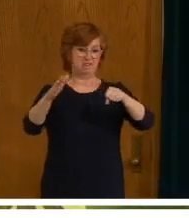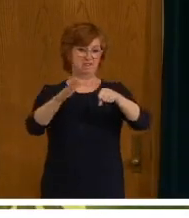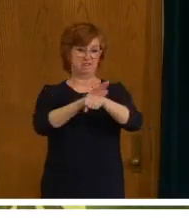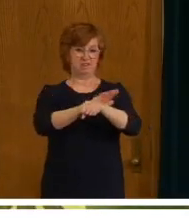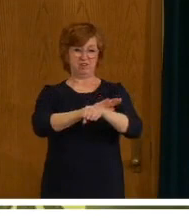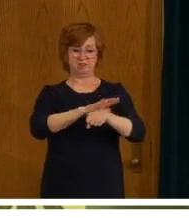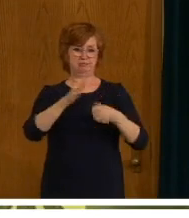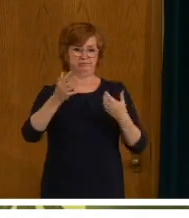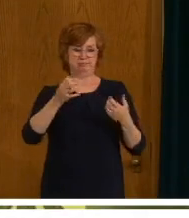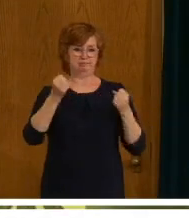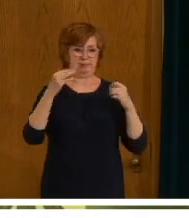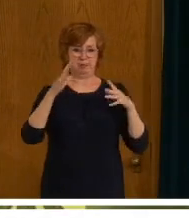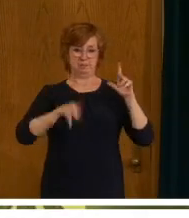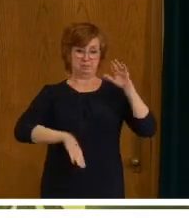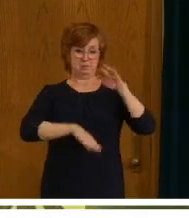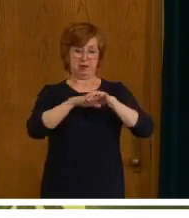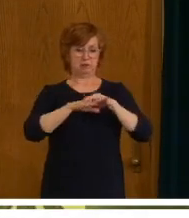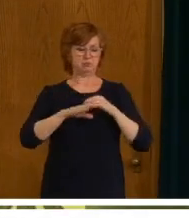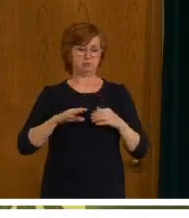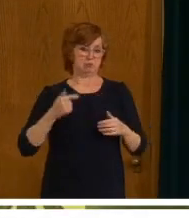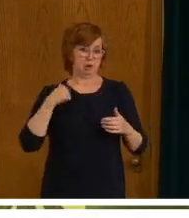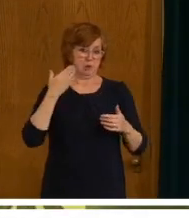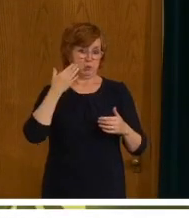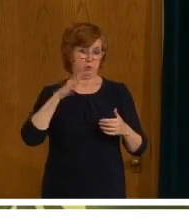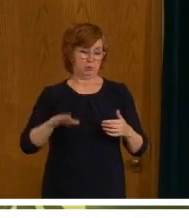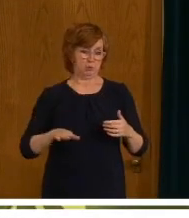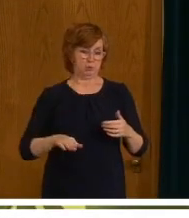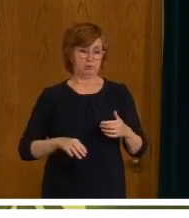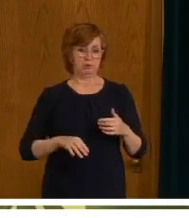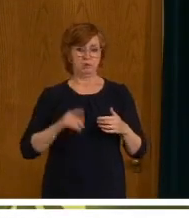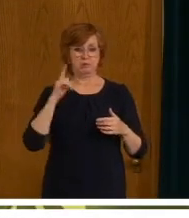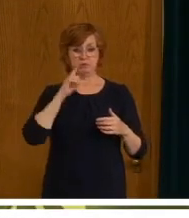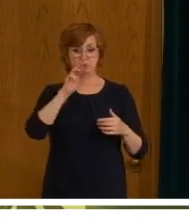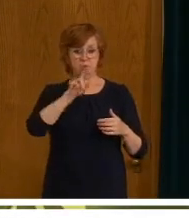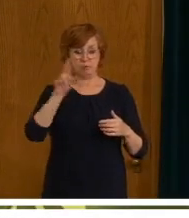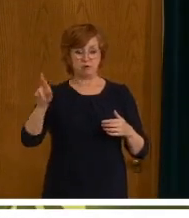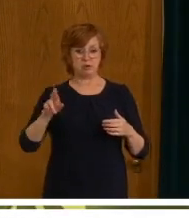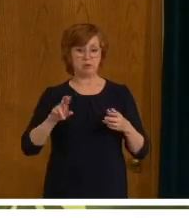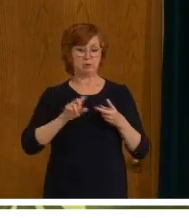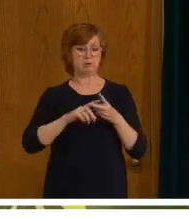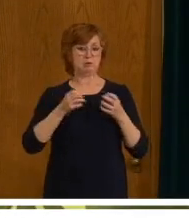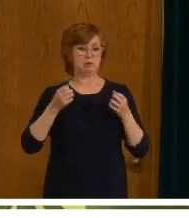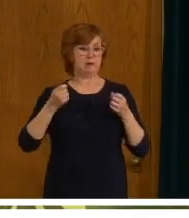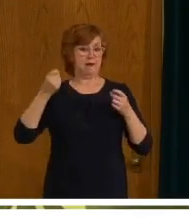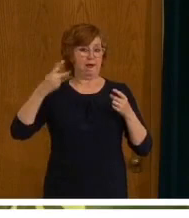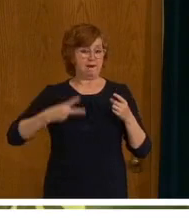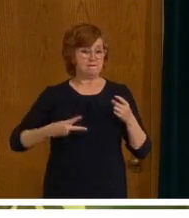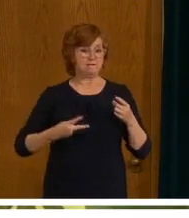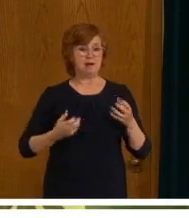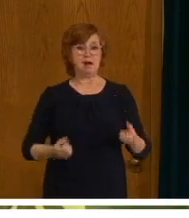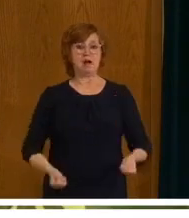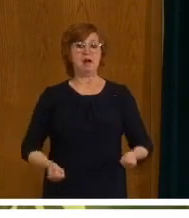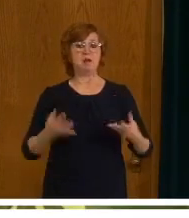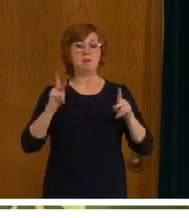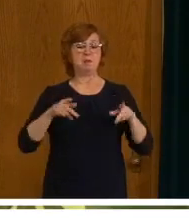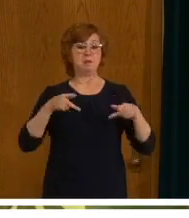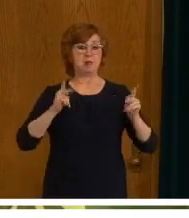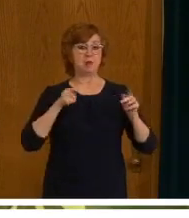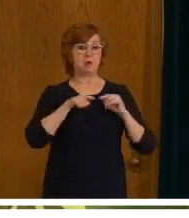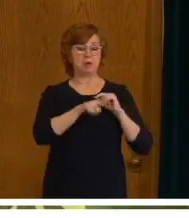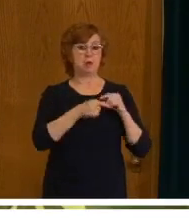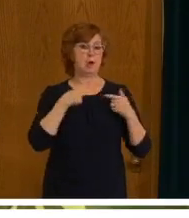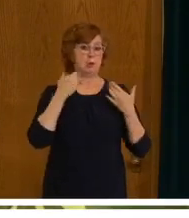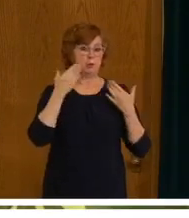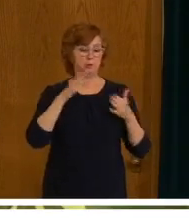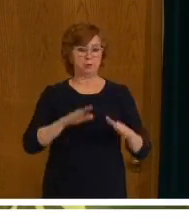to ultimately in the case of the Saskatchewan Roughriders or any event, up to how they will gradually build